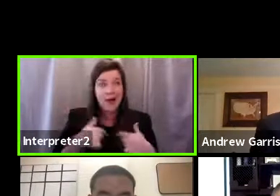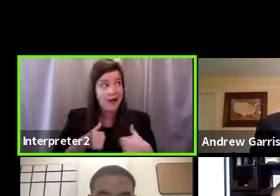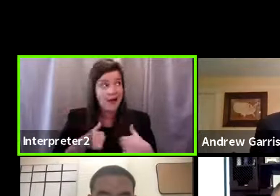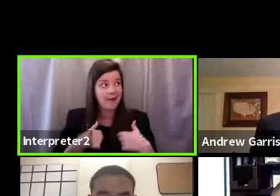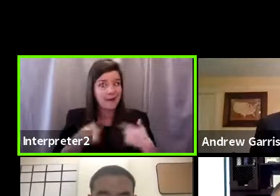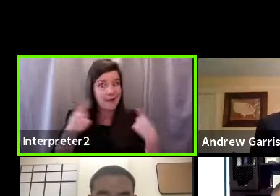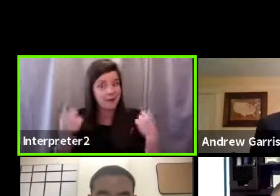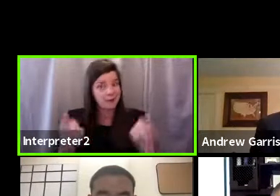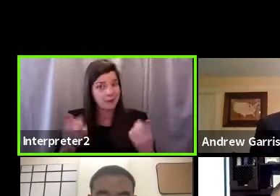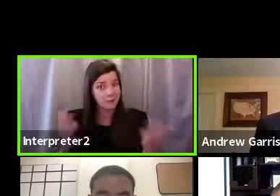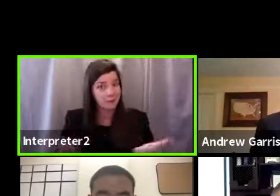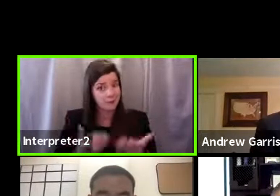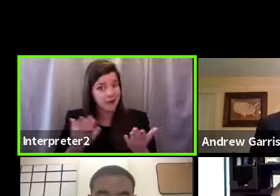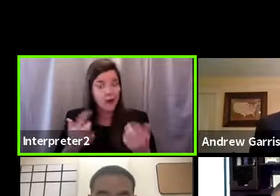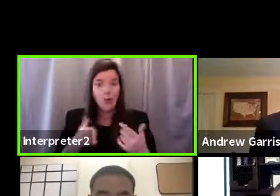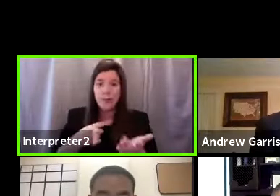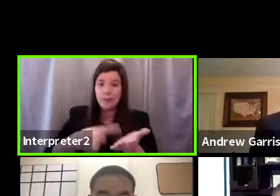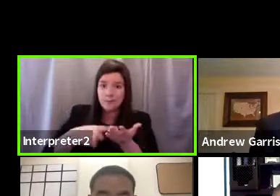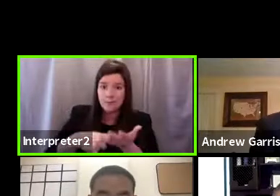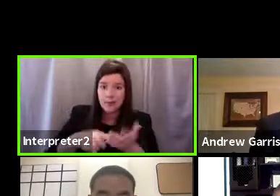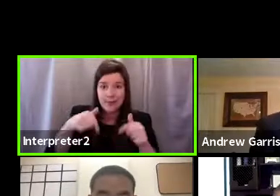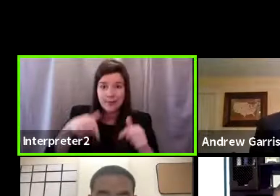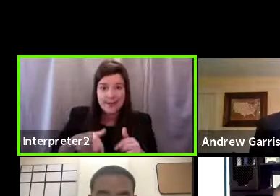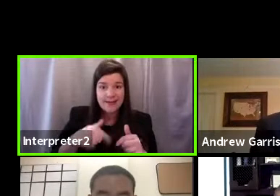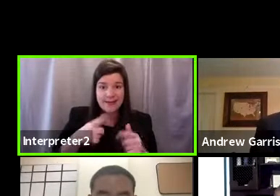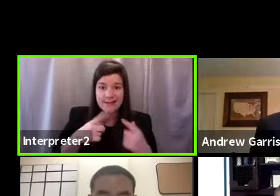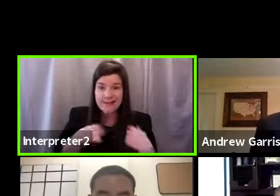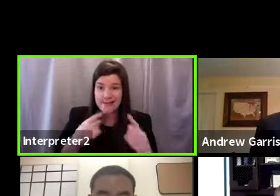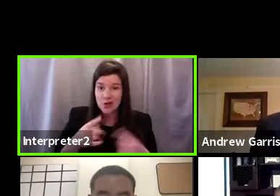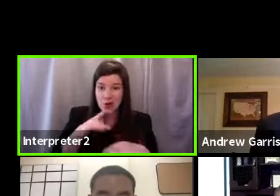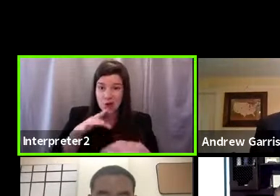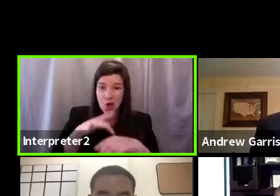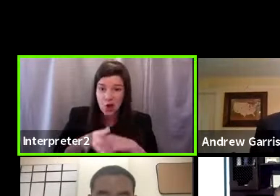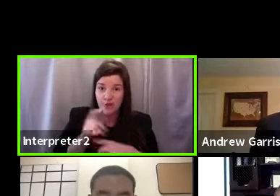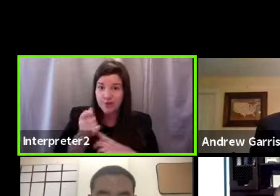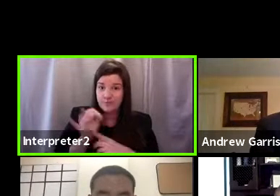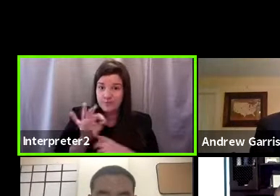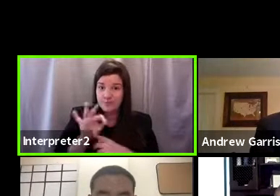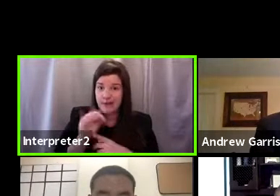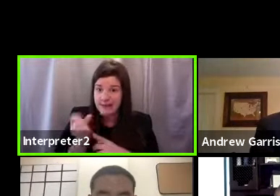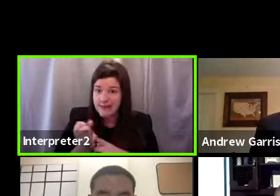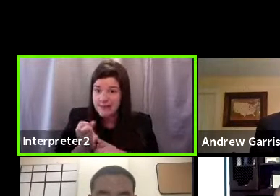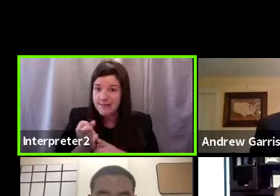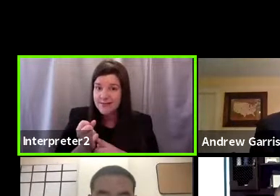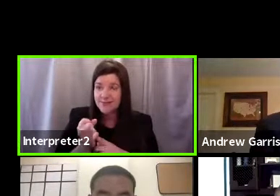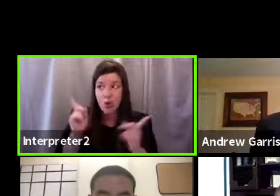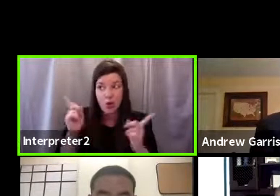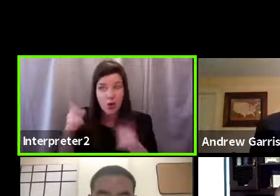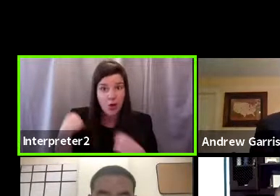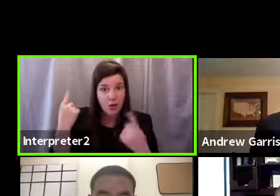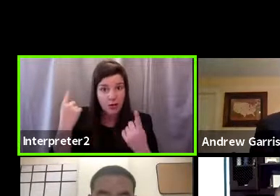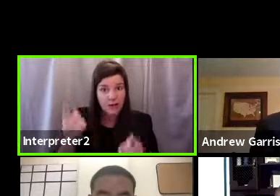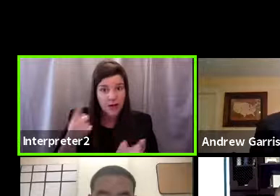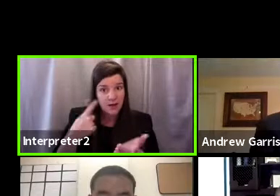the early 90s. So like to see that happen. Thank